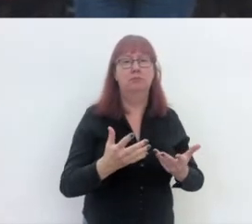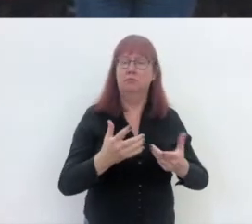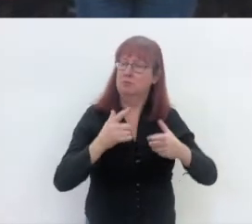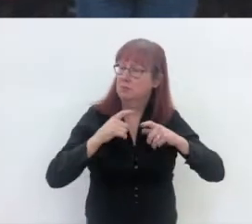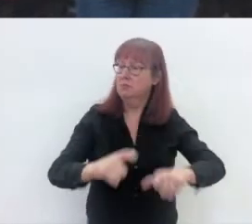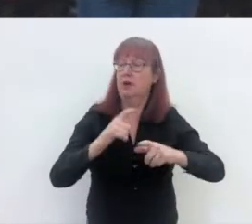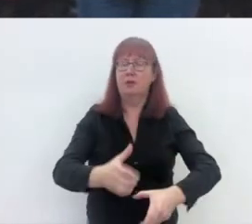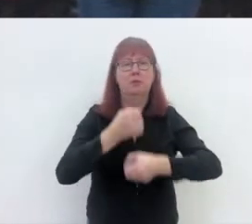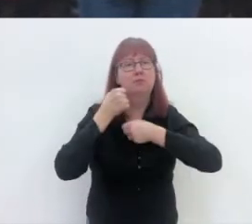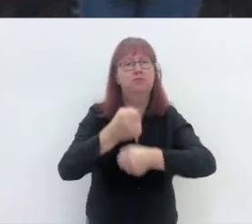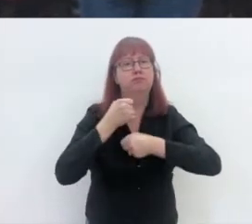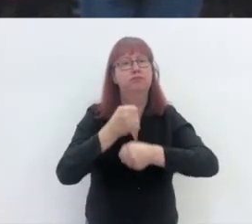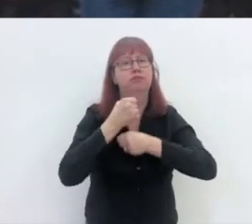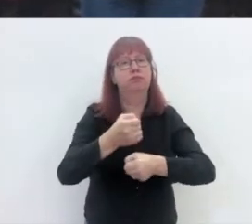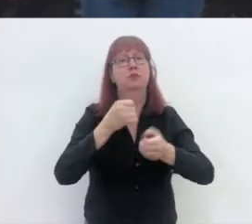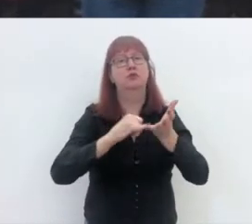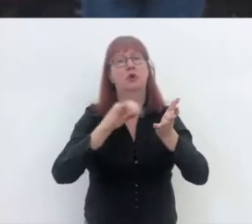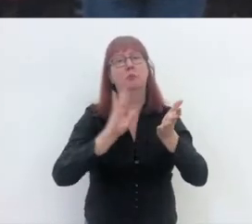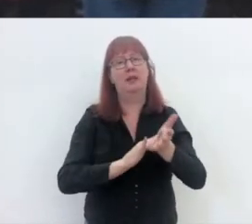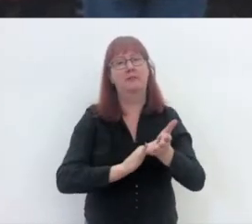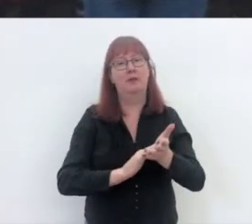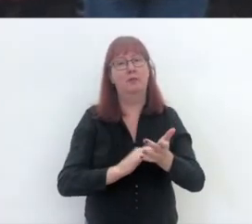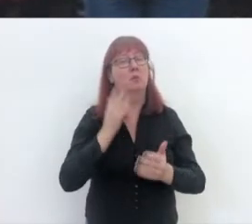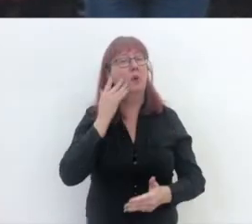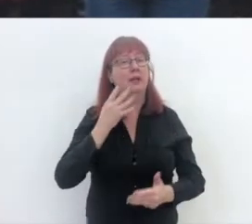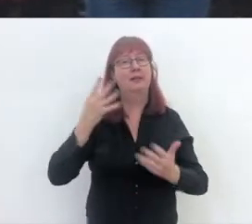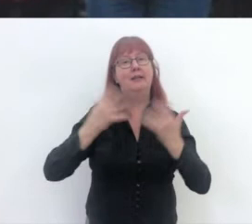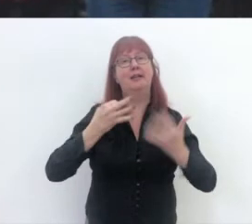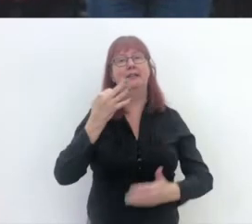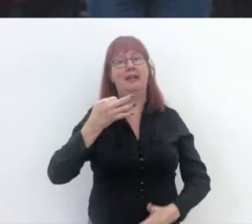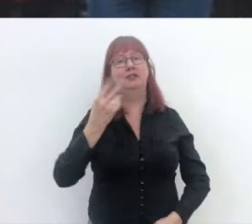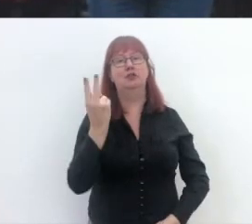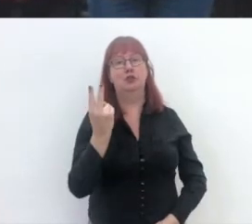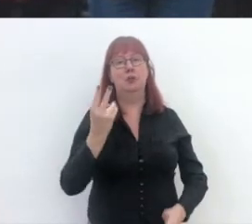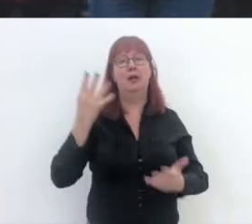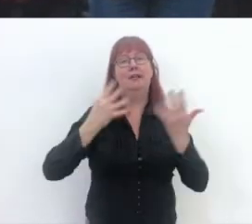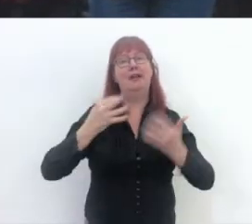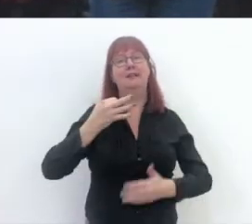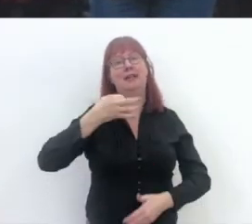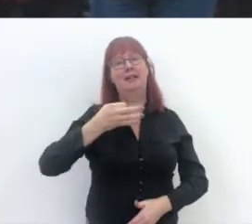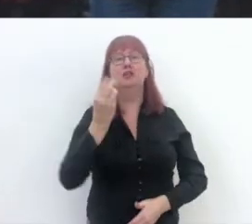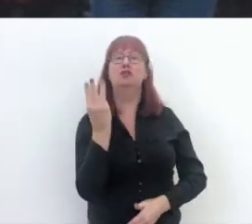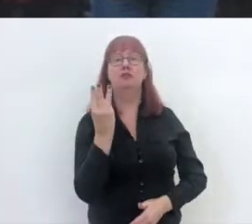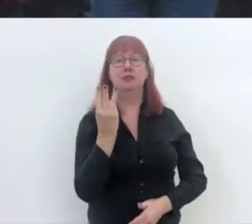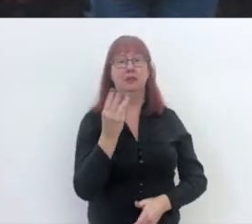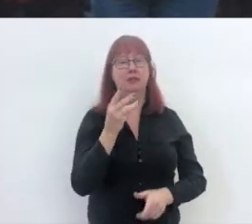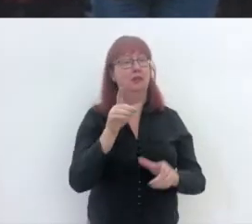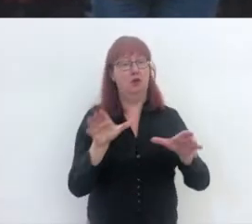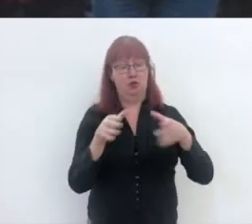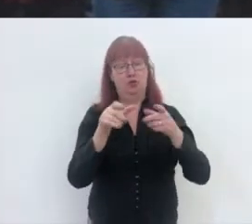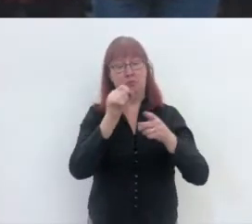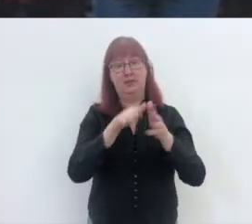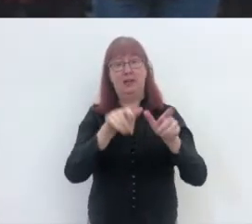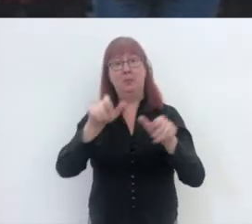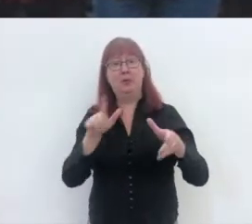again in 1982 and 1983 With disabled people from Manchester an integral part of